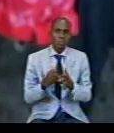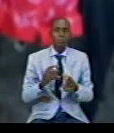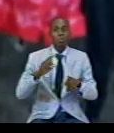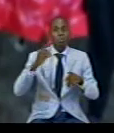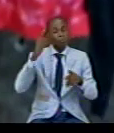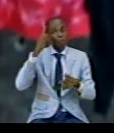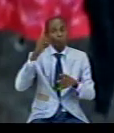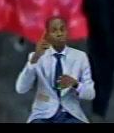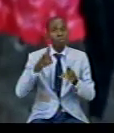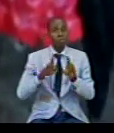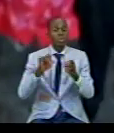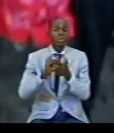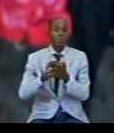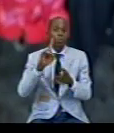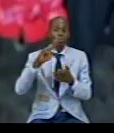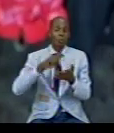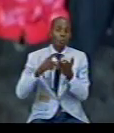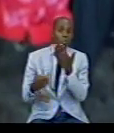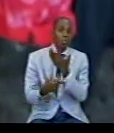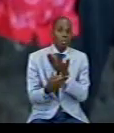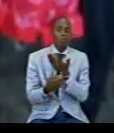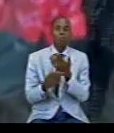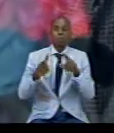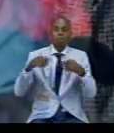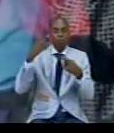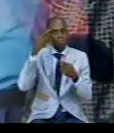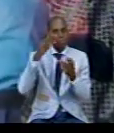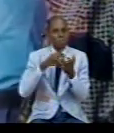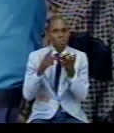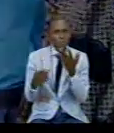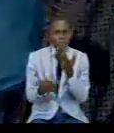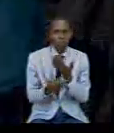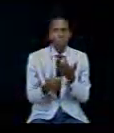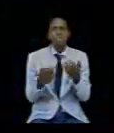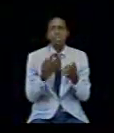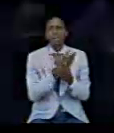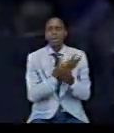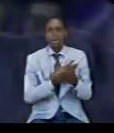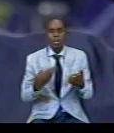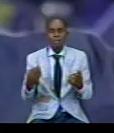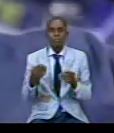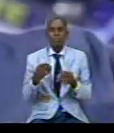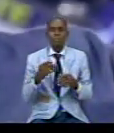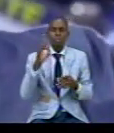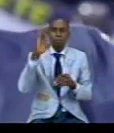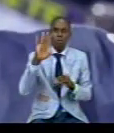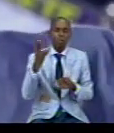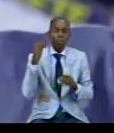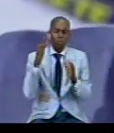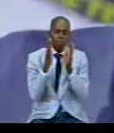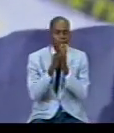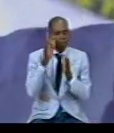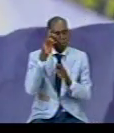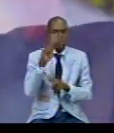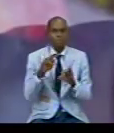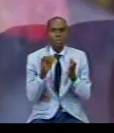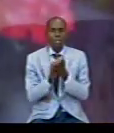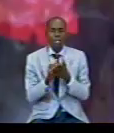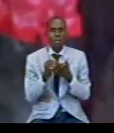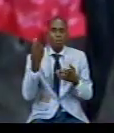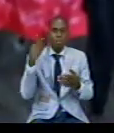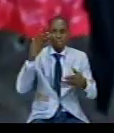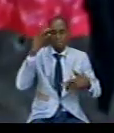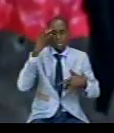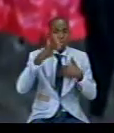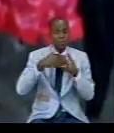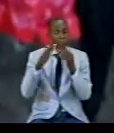end of the global crusade, when WF prayed for those who were sick, and after the prayer, we came back home.